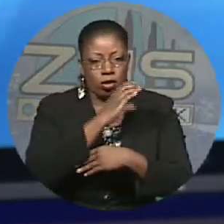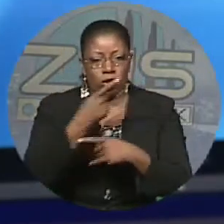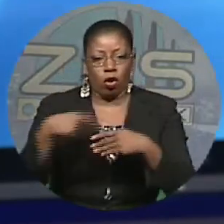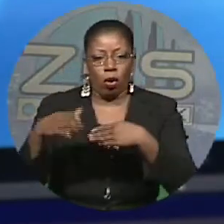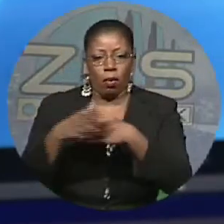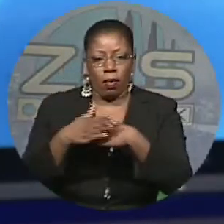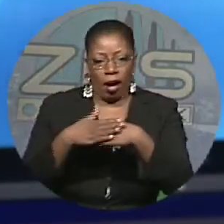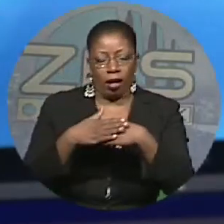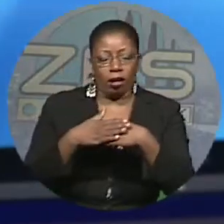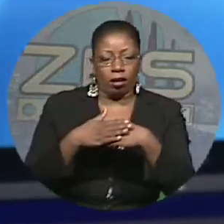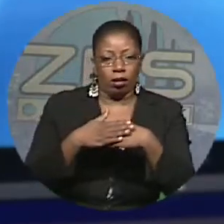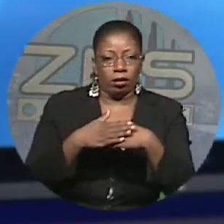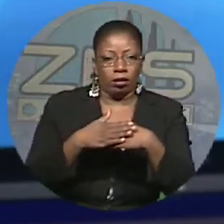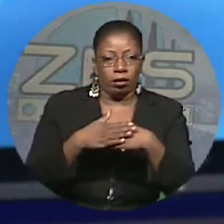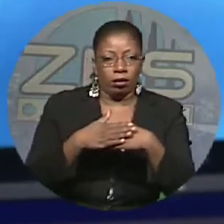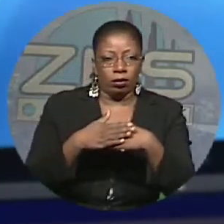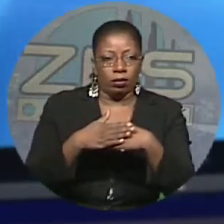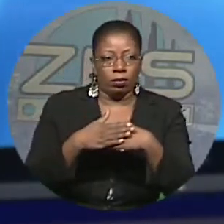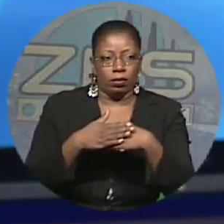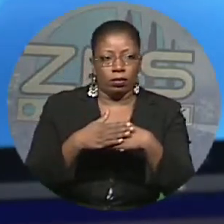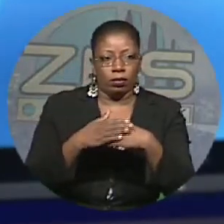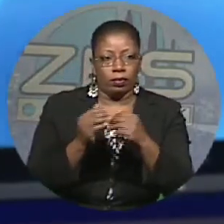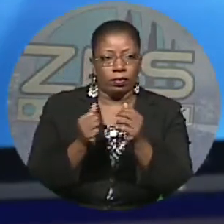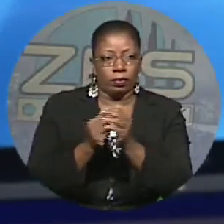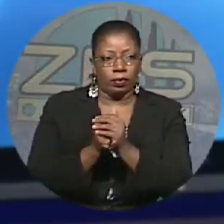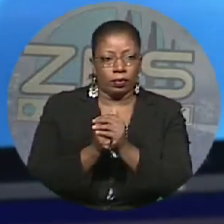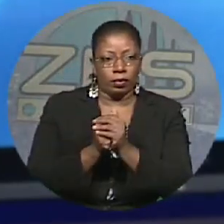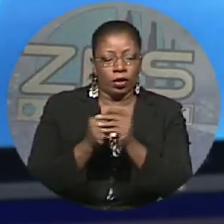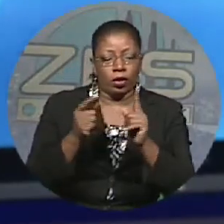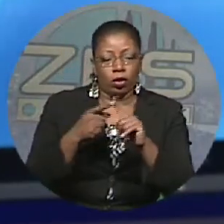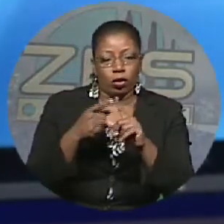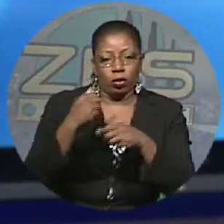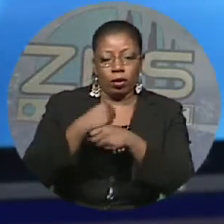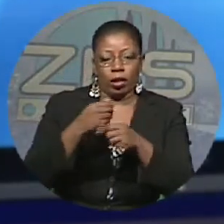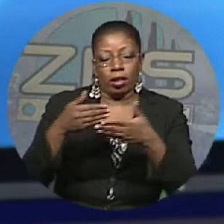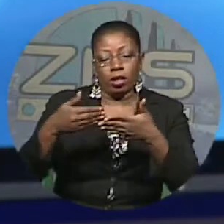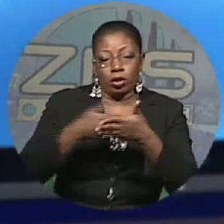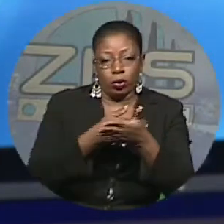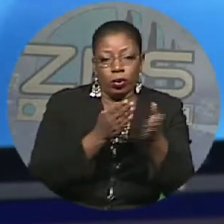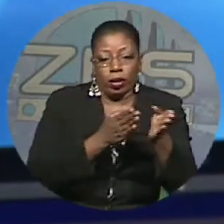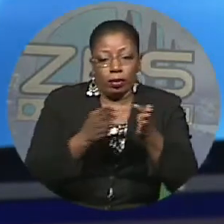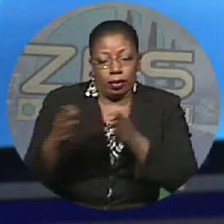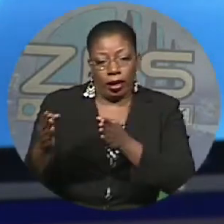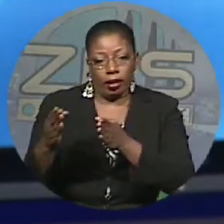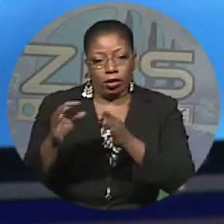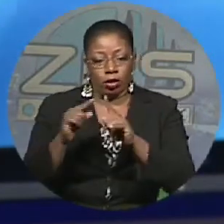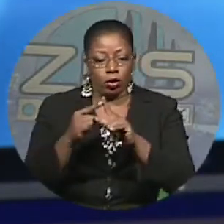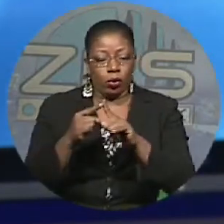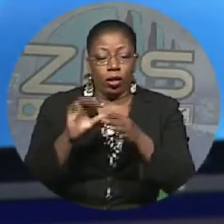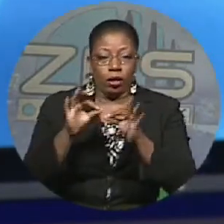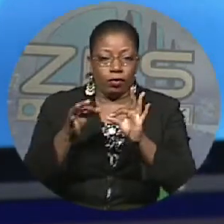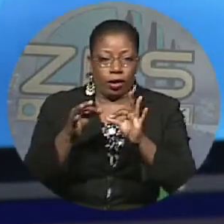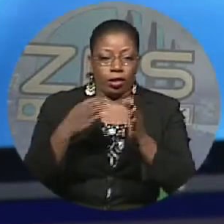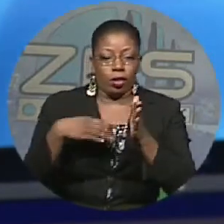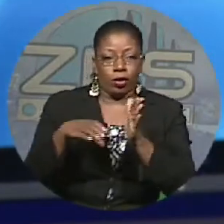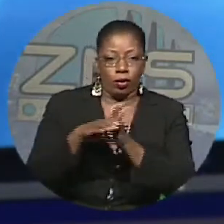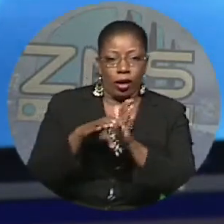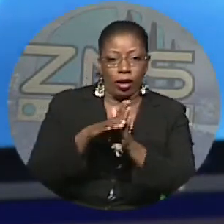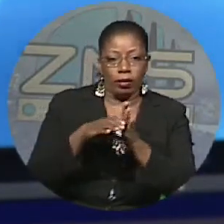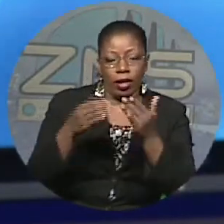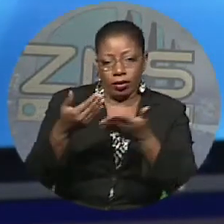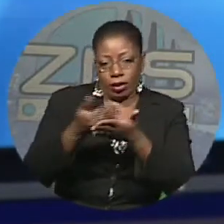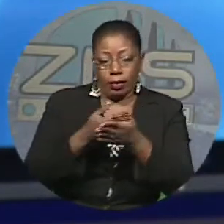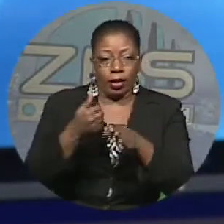to the drawing back in order. To develop new strategies for attacking crime. Mortimer also laid part of the blame